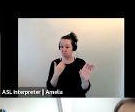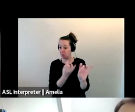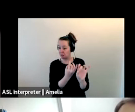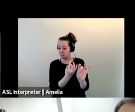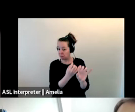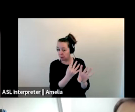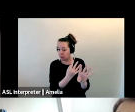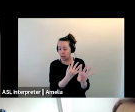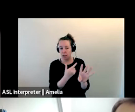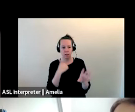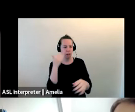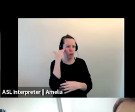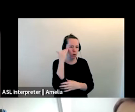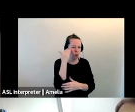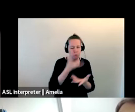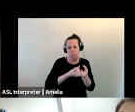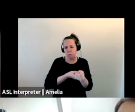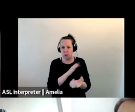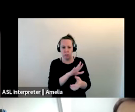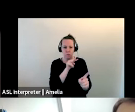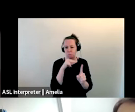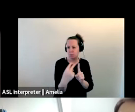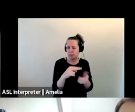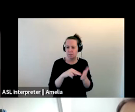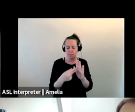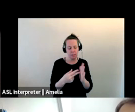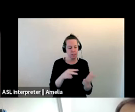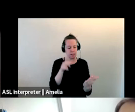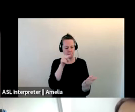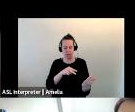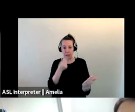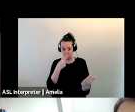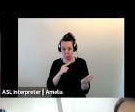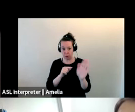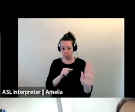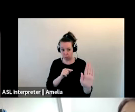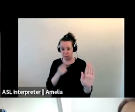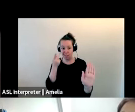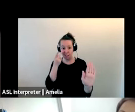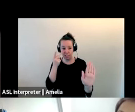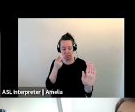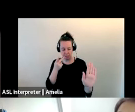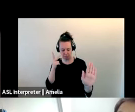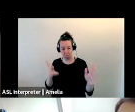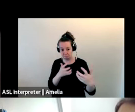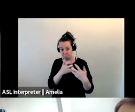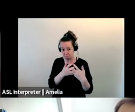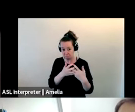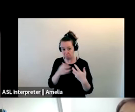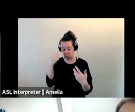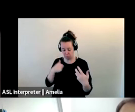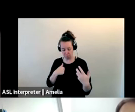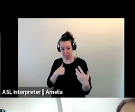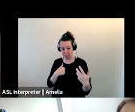you want to share the findings and ask if that person perceives that on you, if that's something you